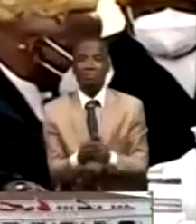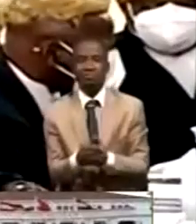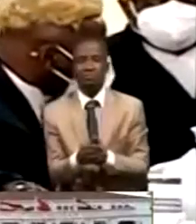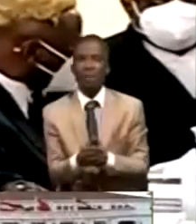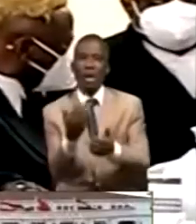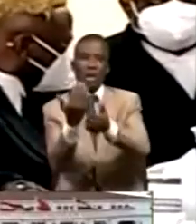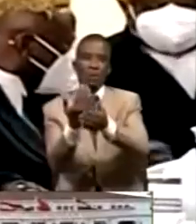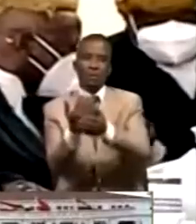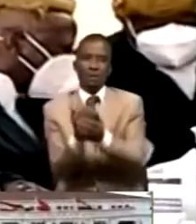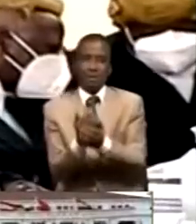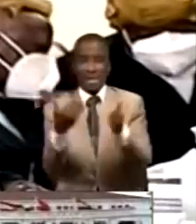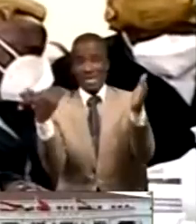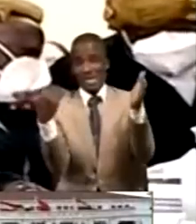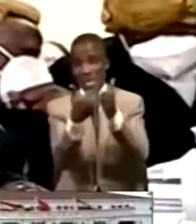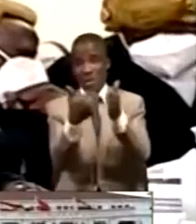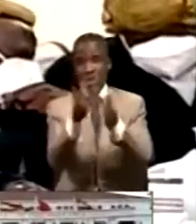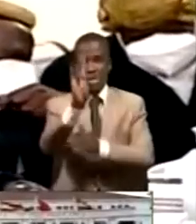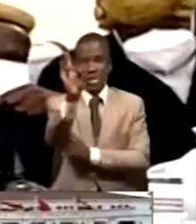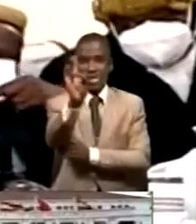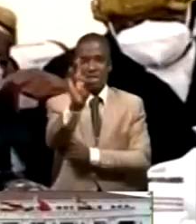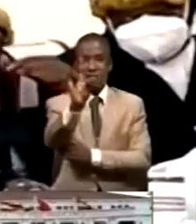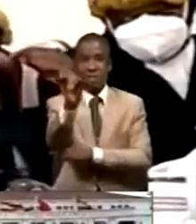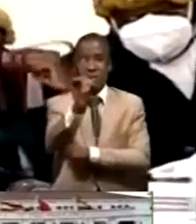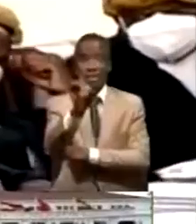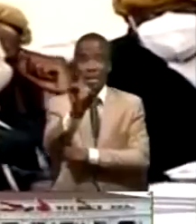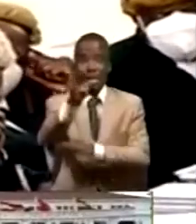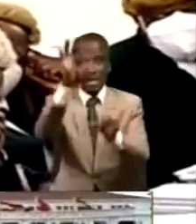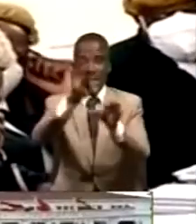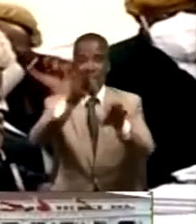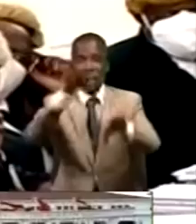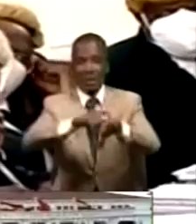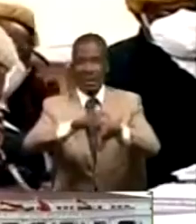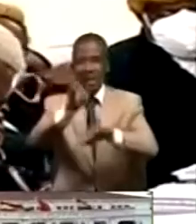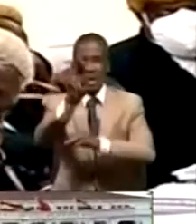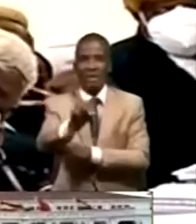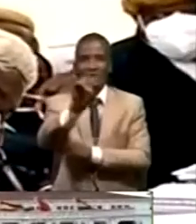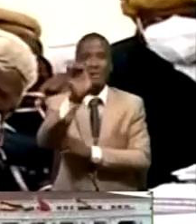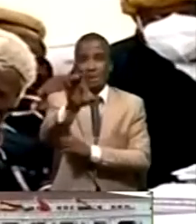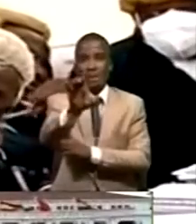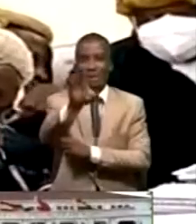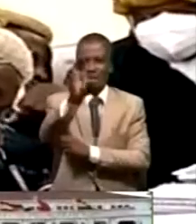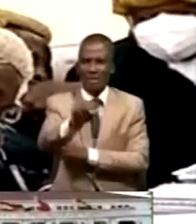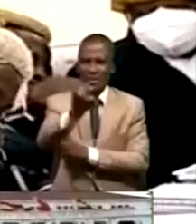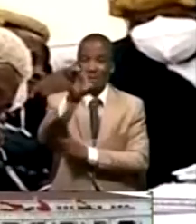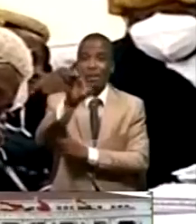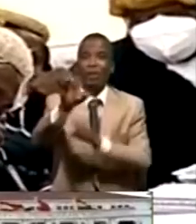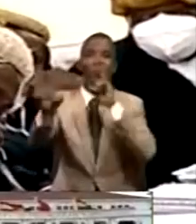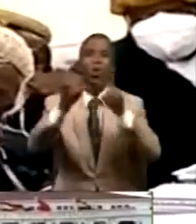7th December elections, your party variously raised